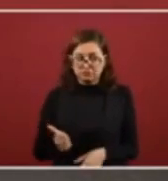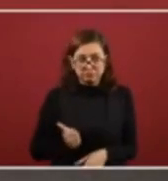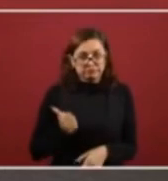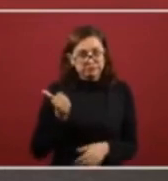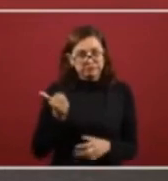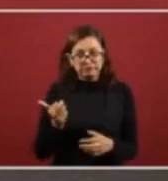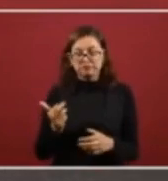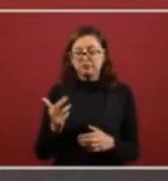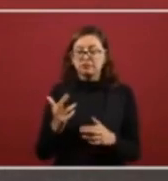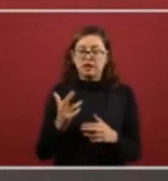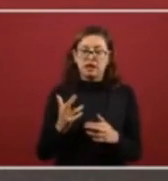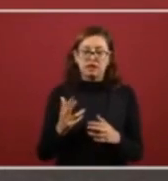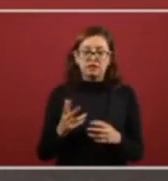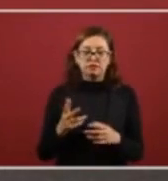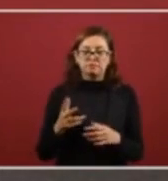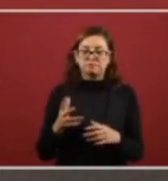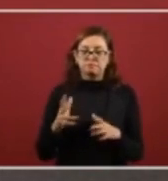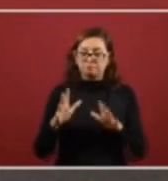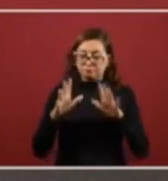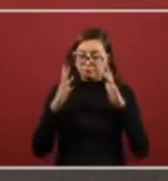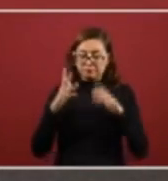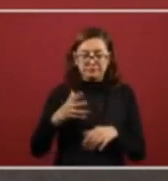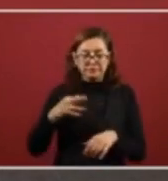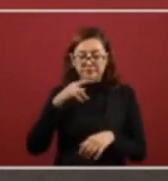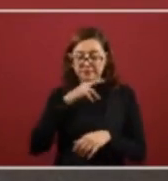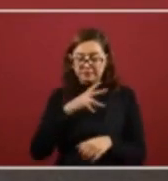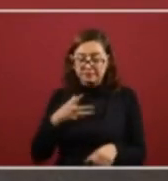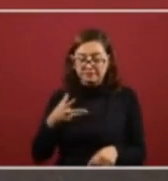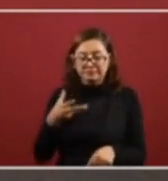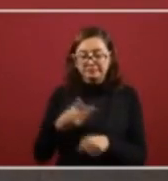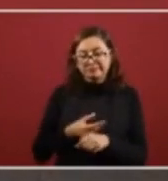because they're always being vigilant,